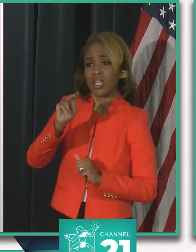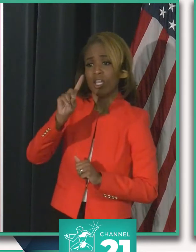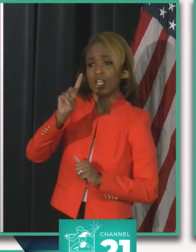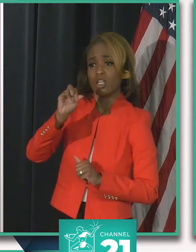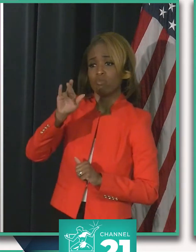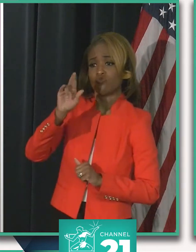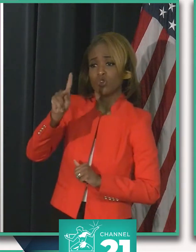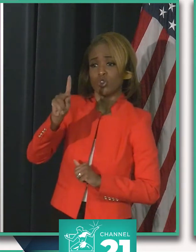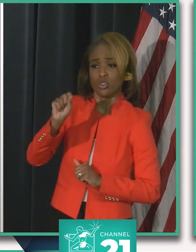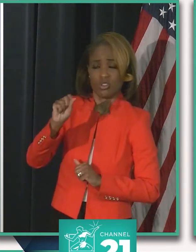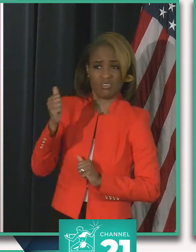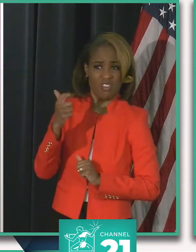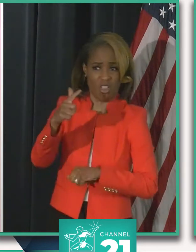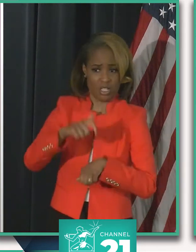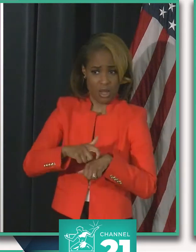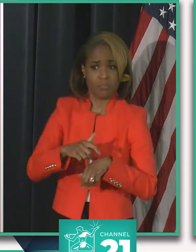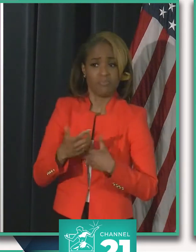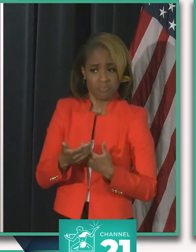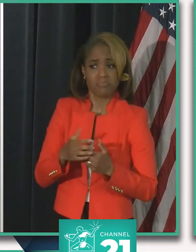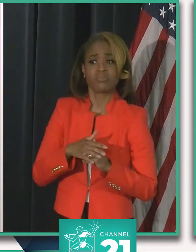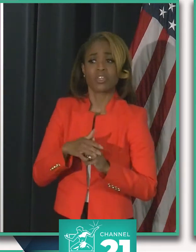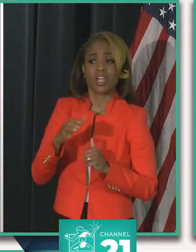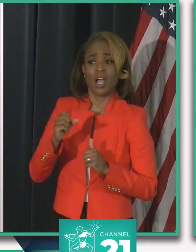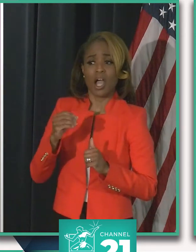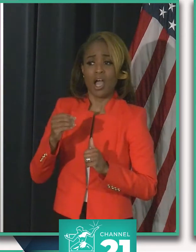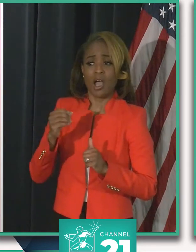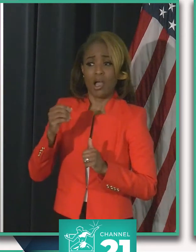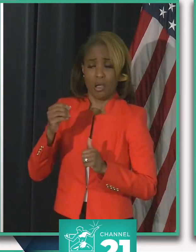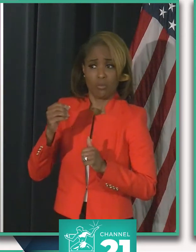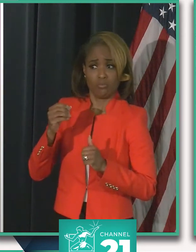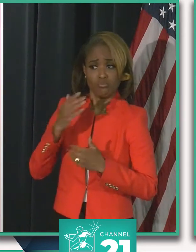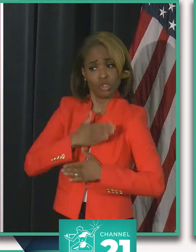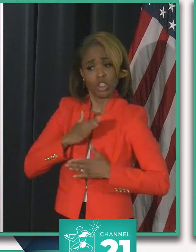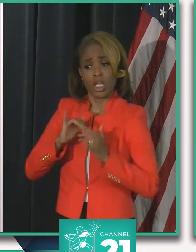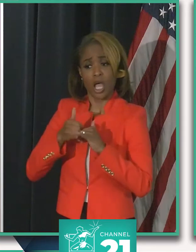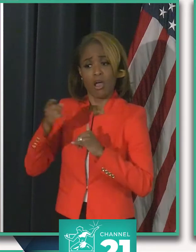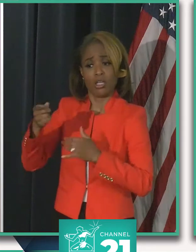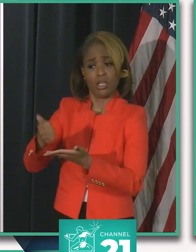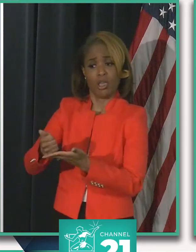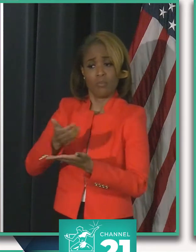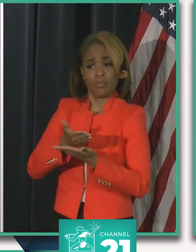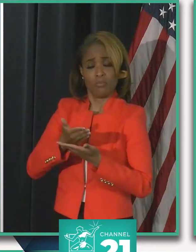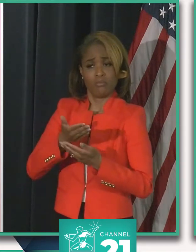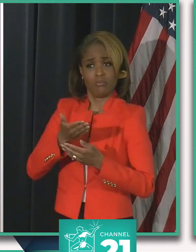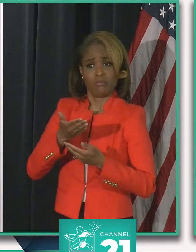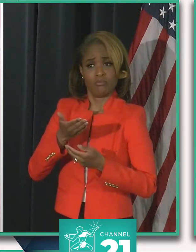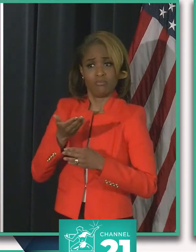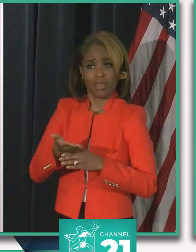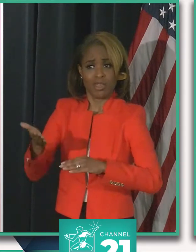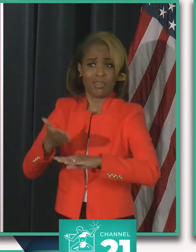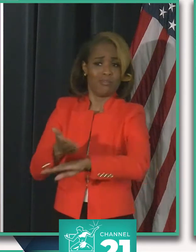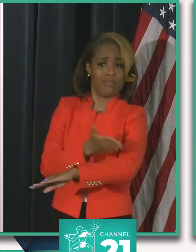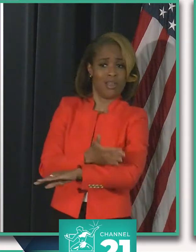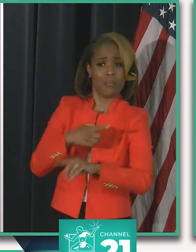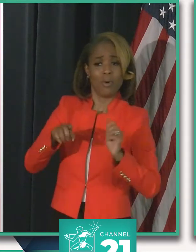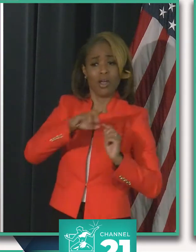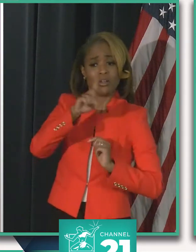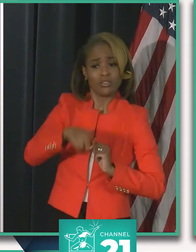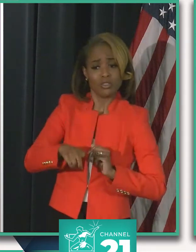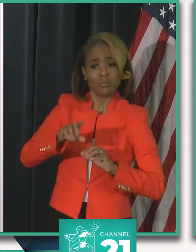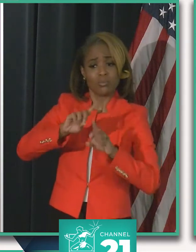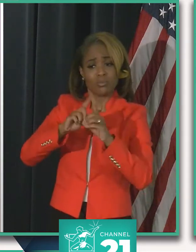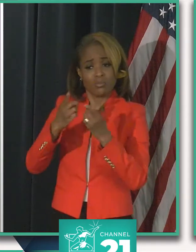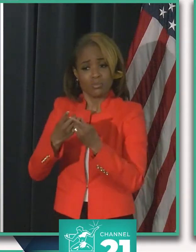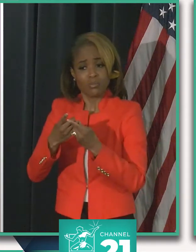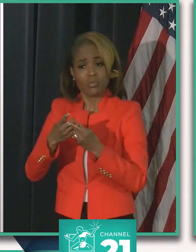and I appreciate you when you brought him on board. Things got better. But Detroit Department of Transportation has